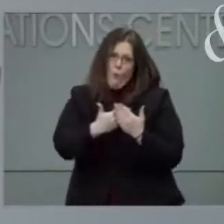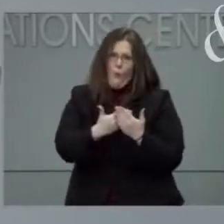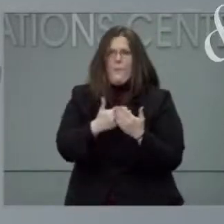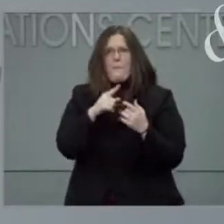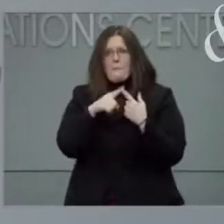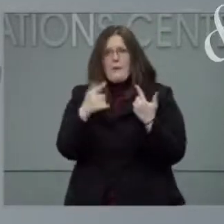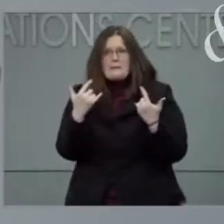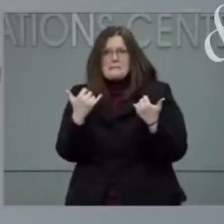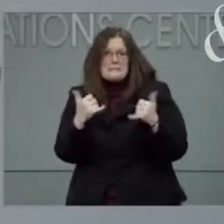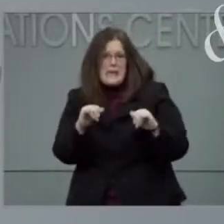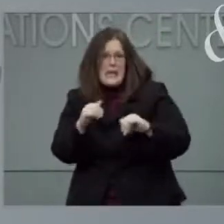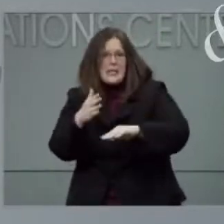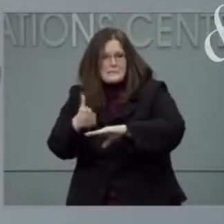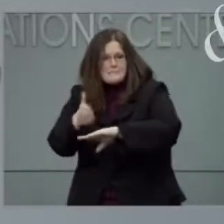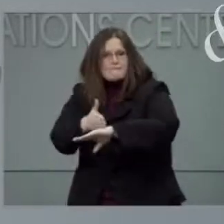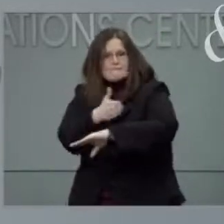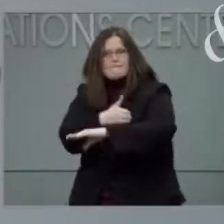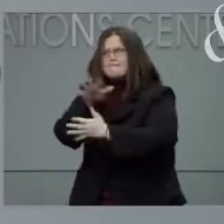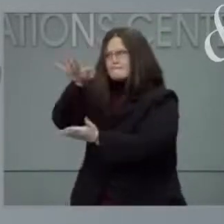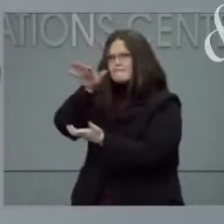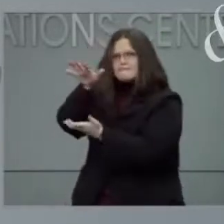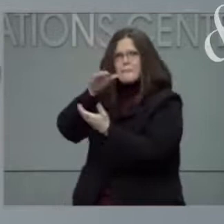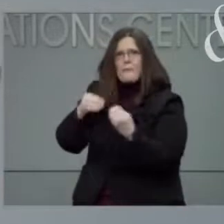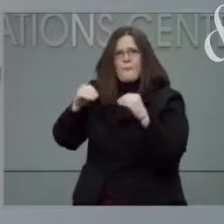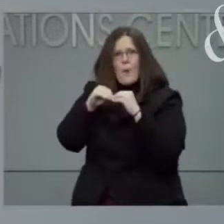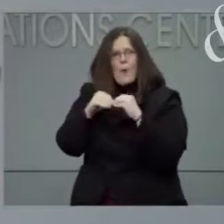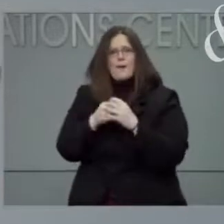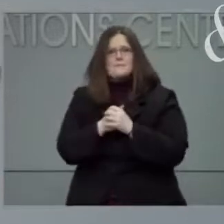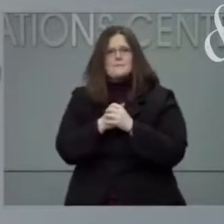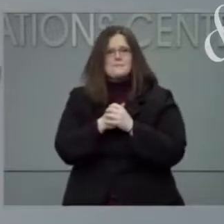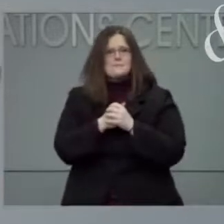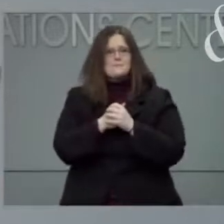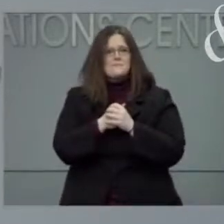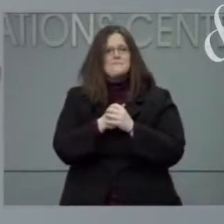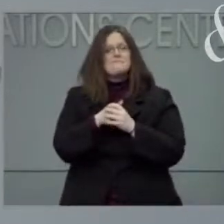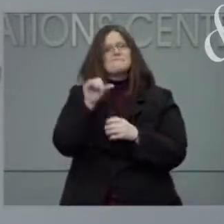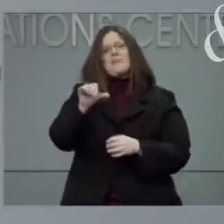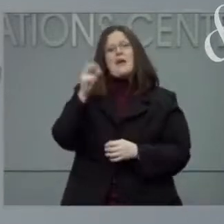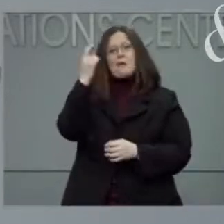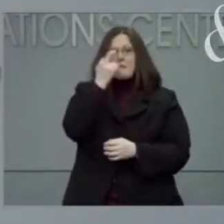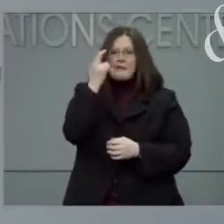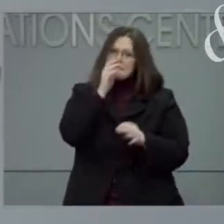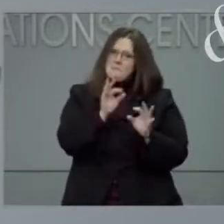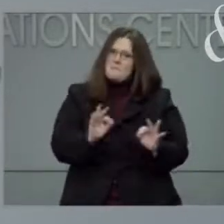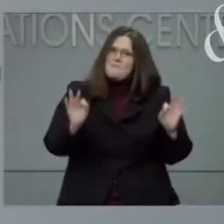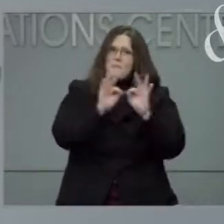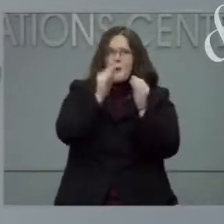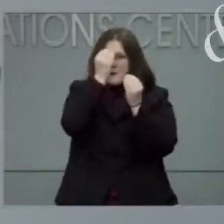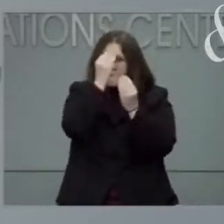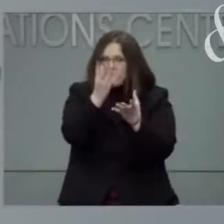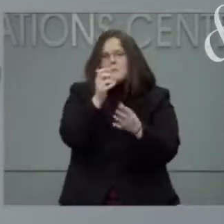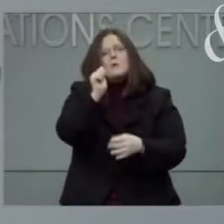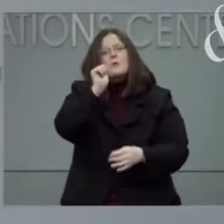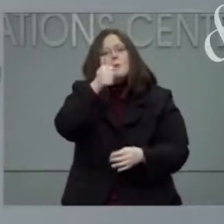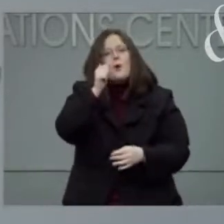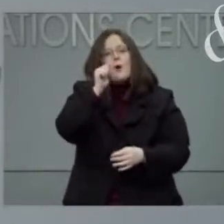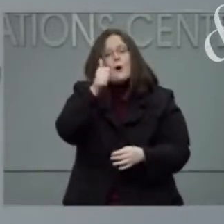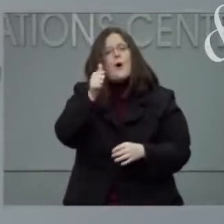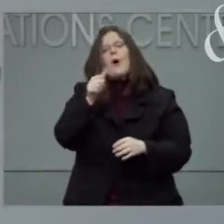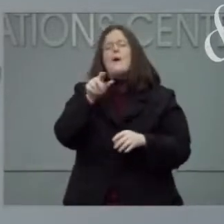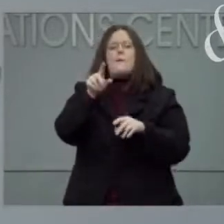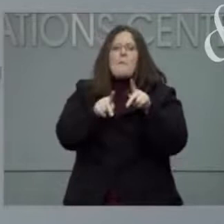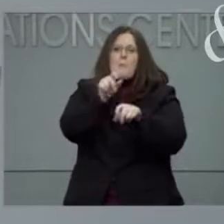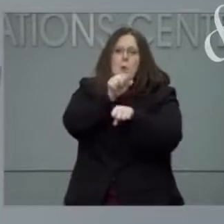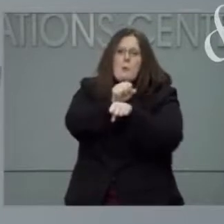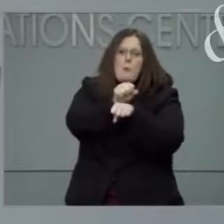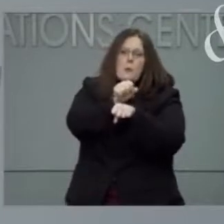the governor noted, all frontline essential workers will be eligible for vaccine starting tomorrow. Our frontline essential workers